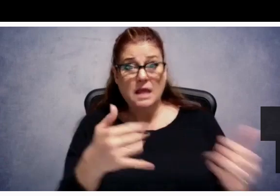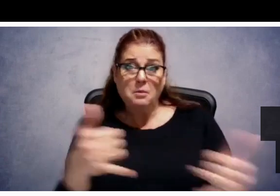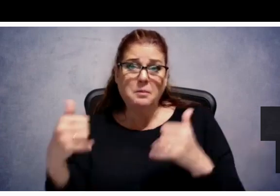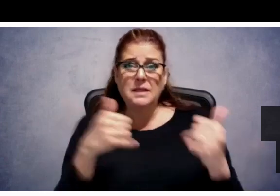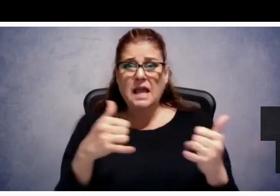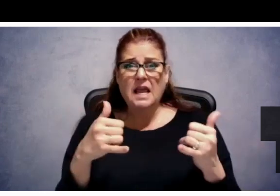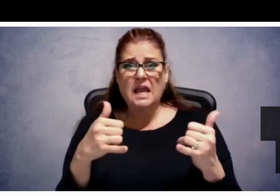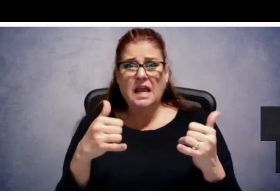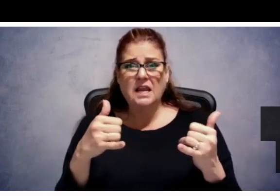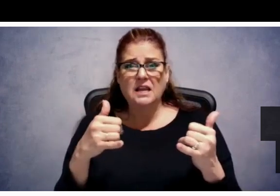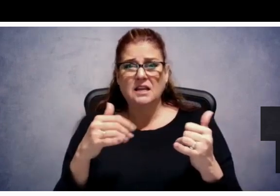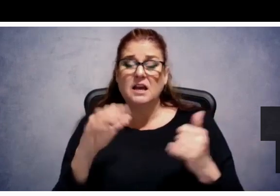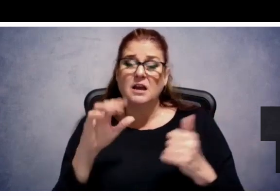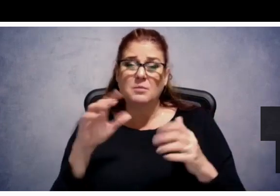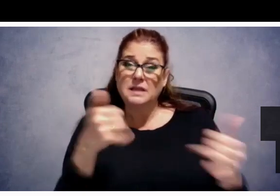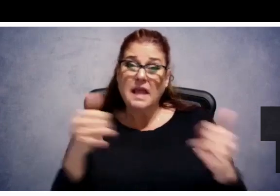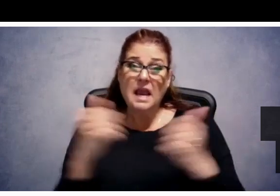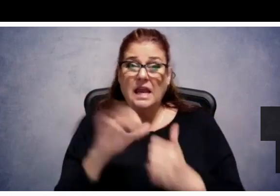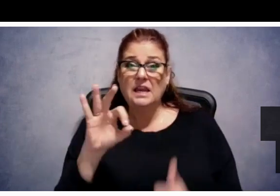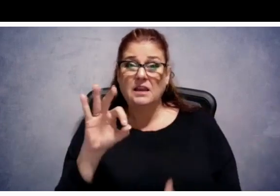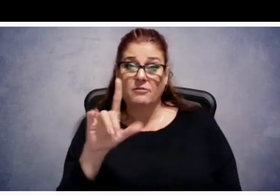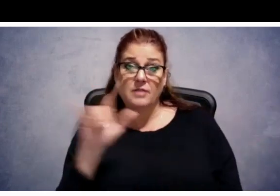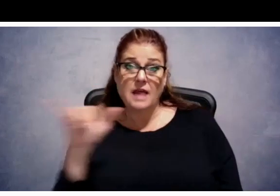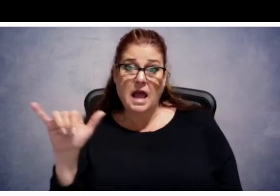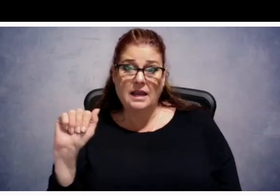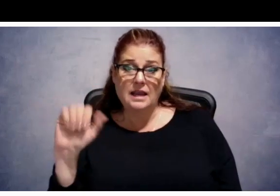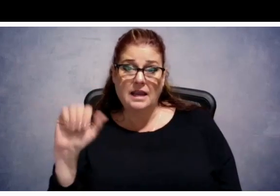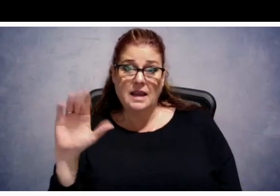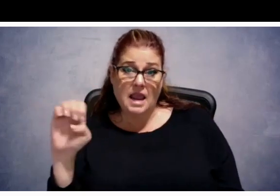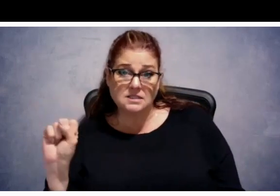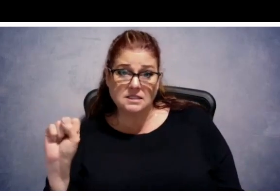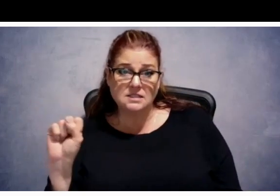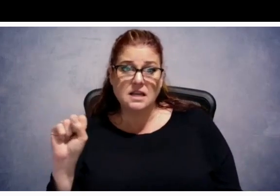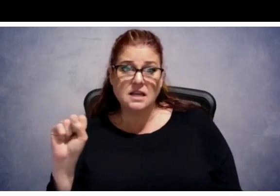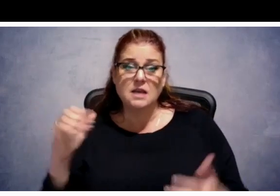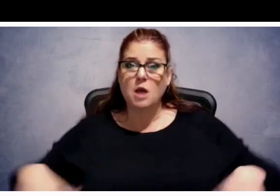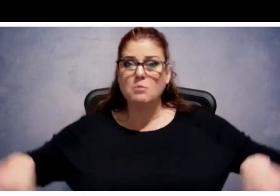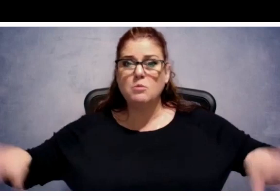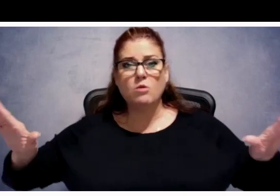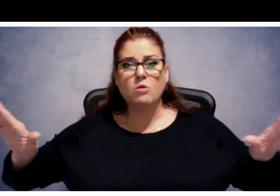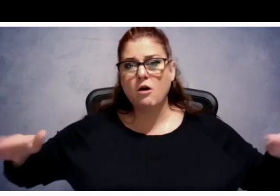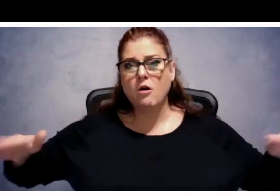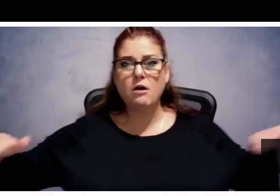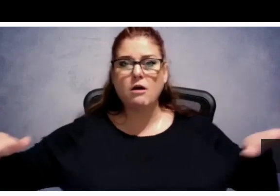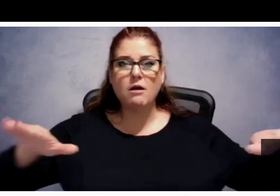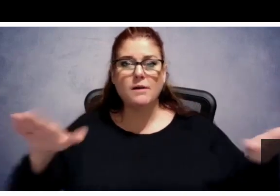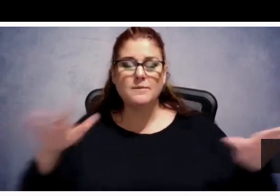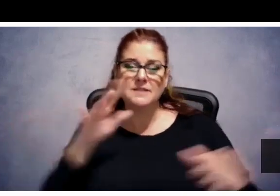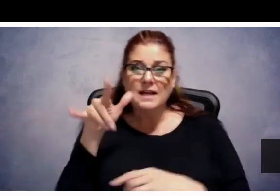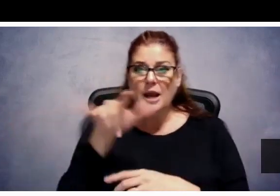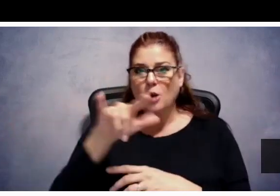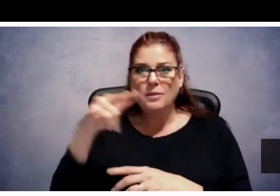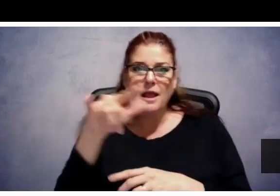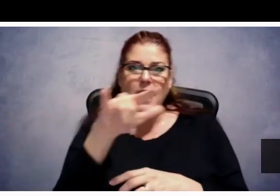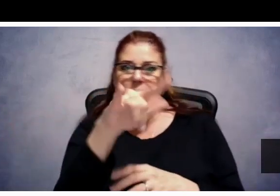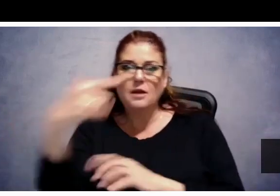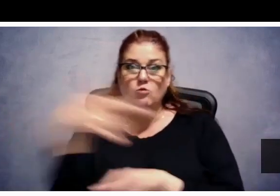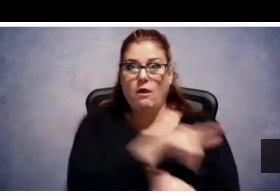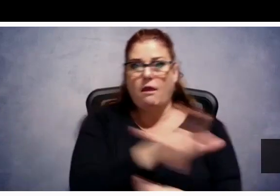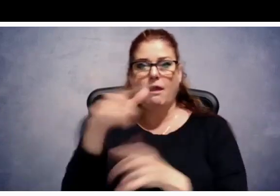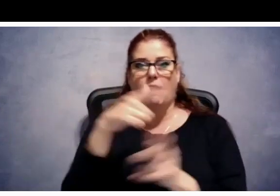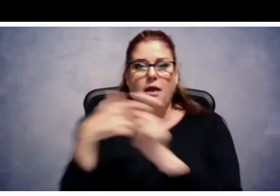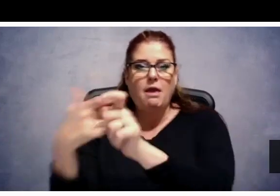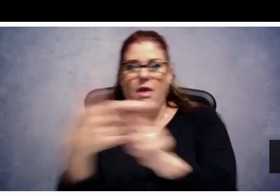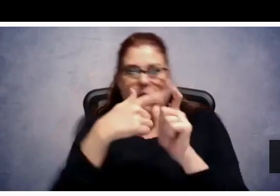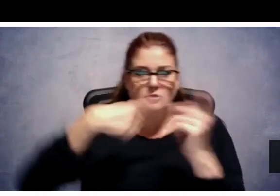Flying Aces," Jimmy Ray said. He put out both arms like an airplane and ran around in